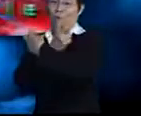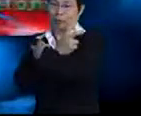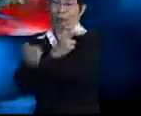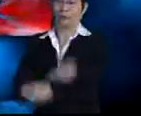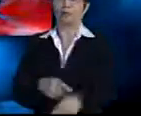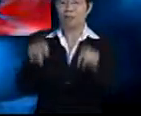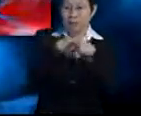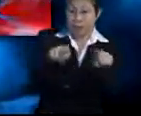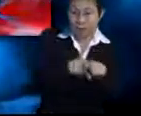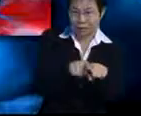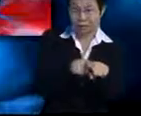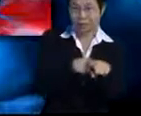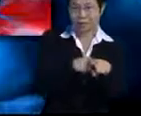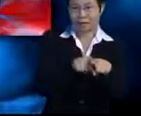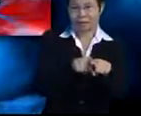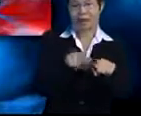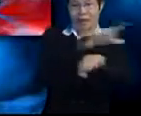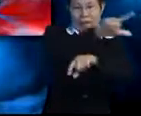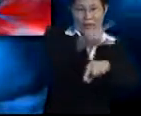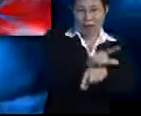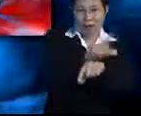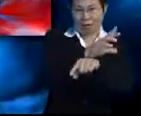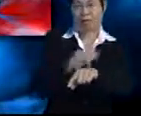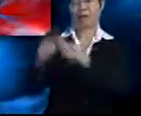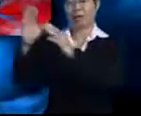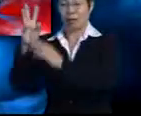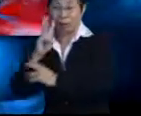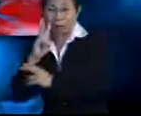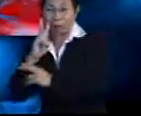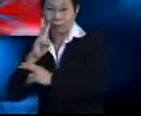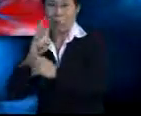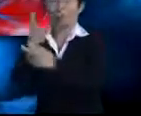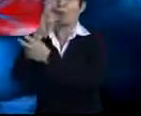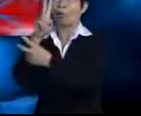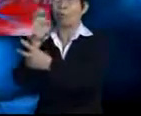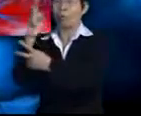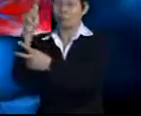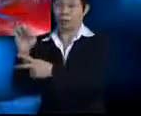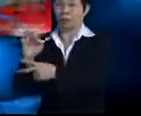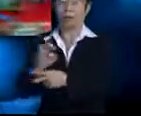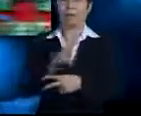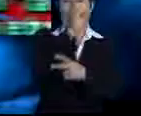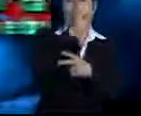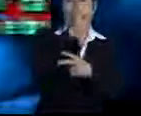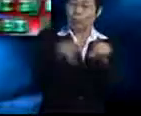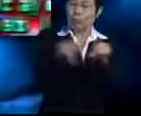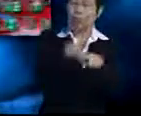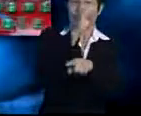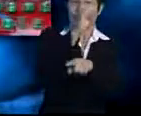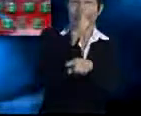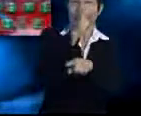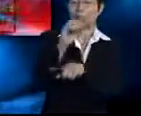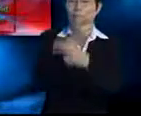Similarities Both land and aquatic vertebrates have endoskeleton. Differences